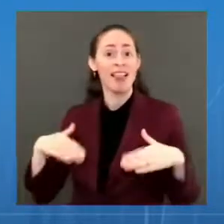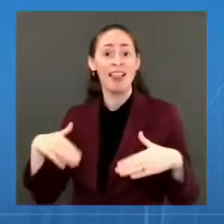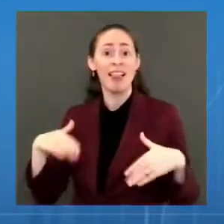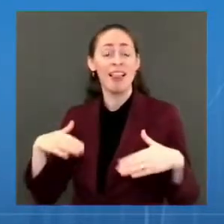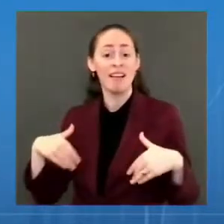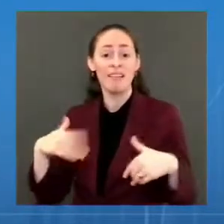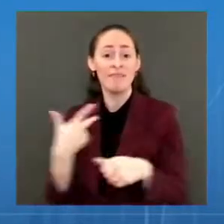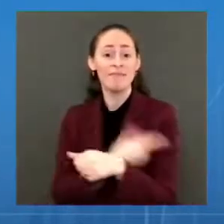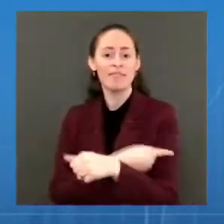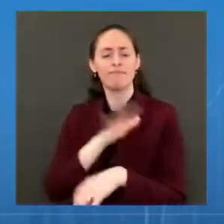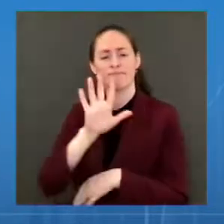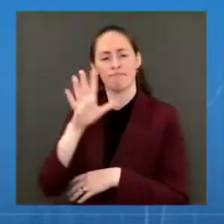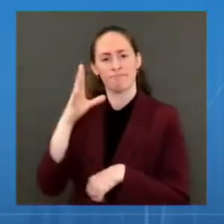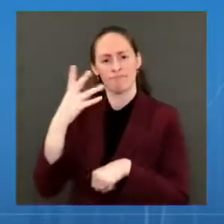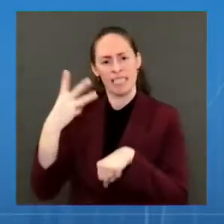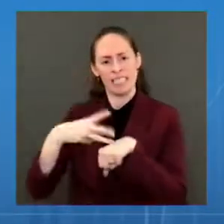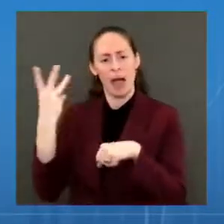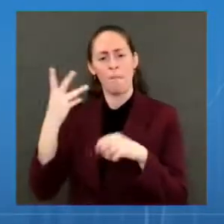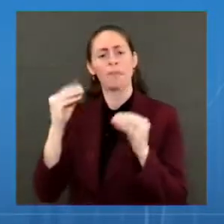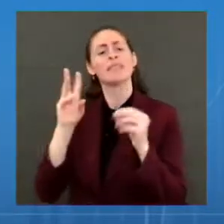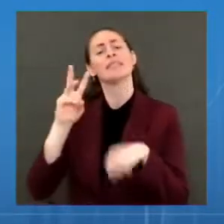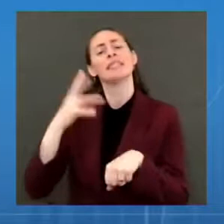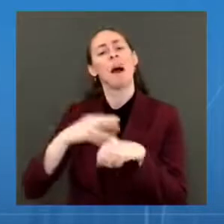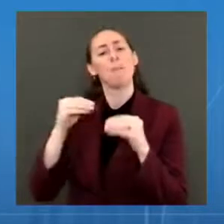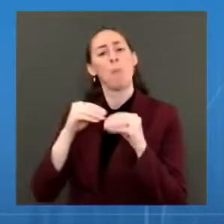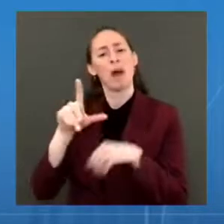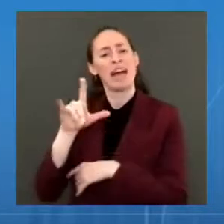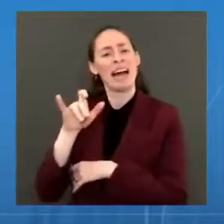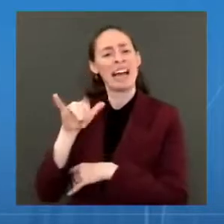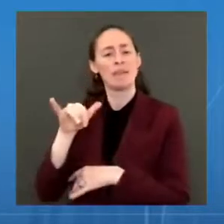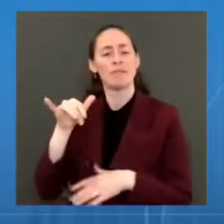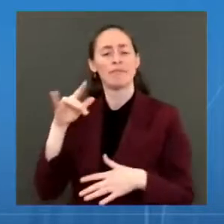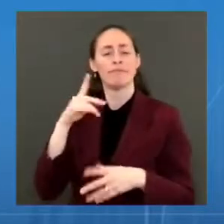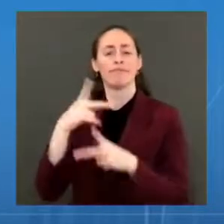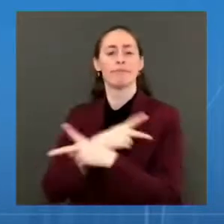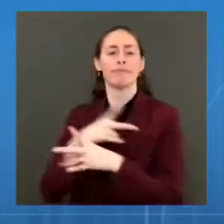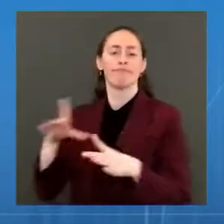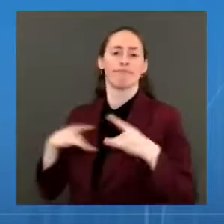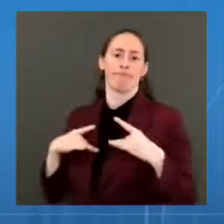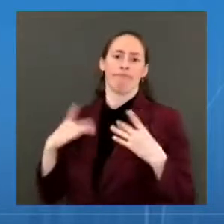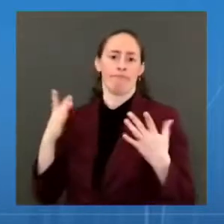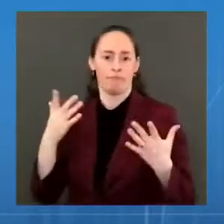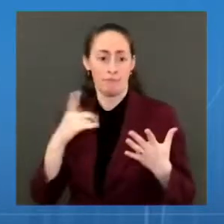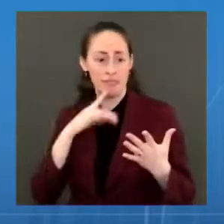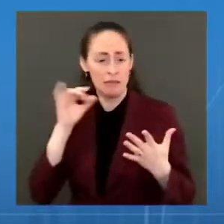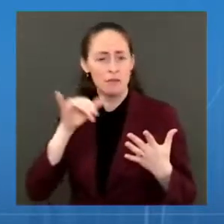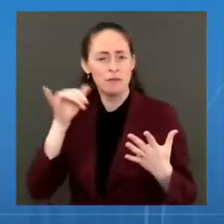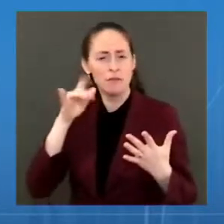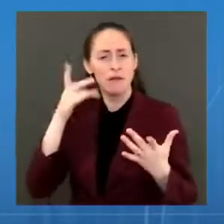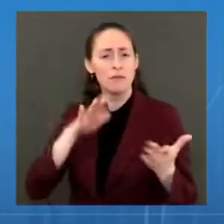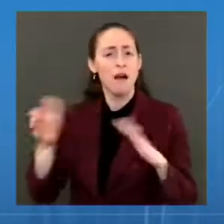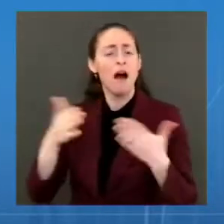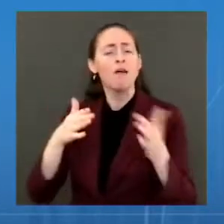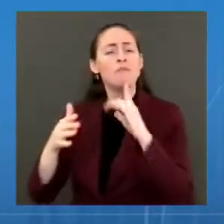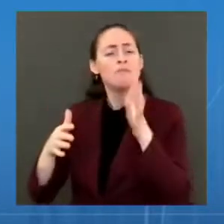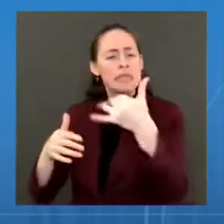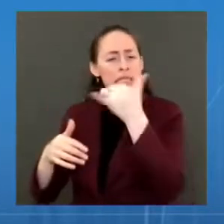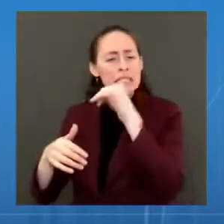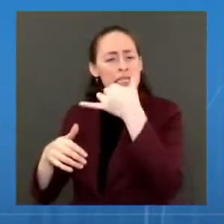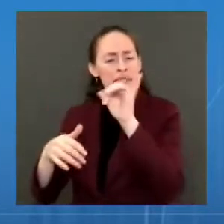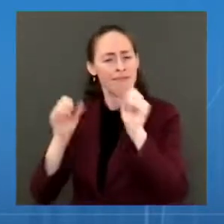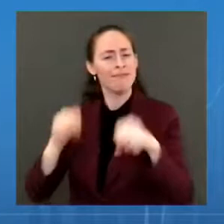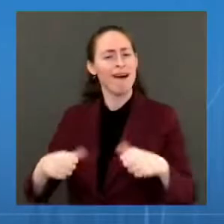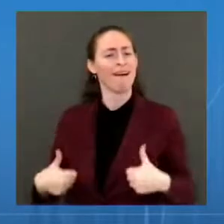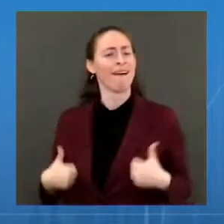we are still seeing from this disease. Even in our updated data, unvaccinated people are at